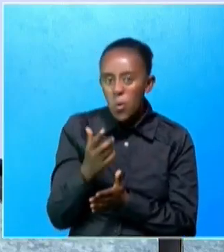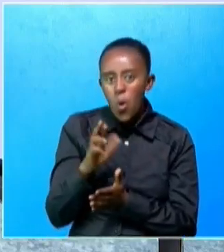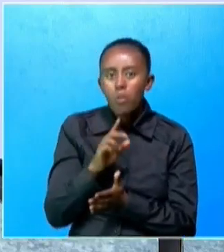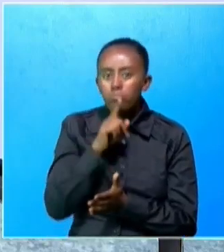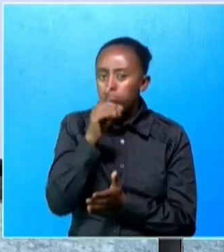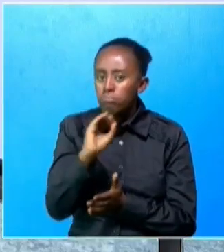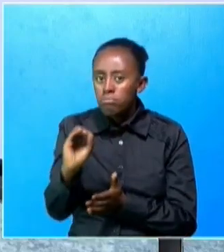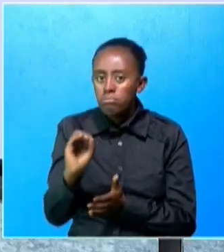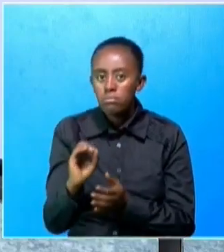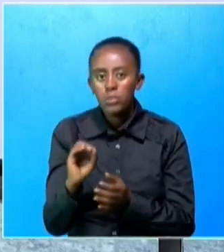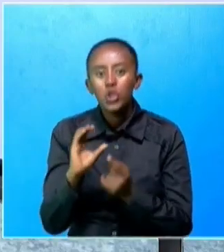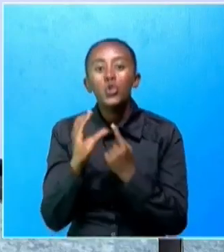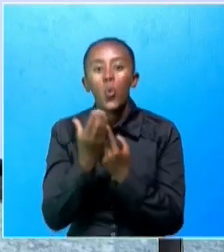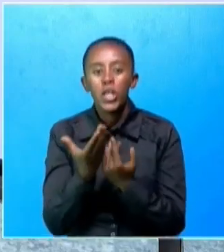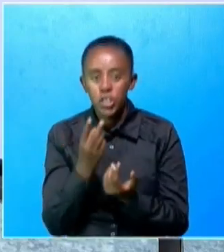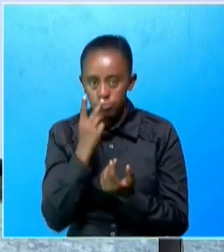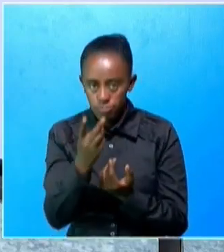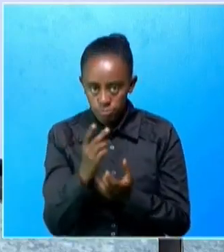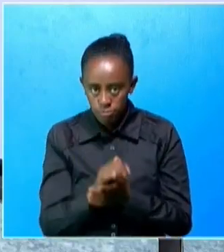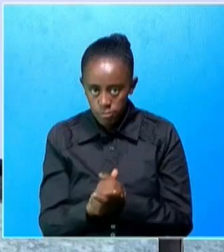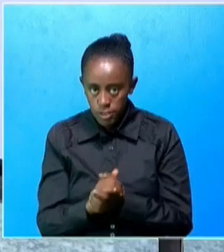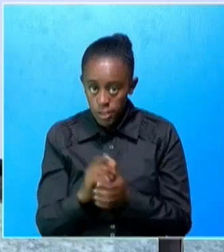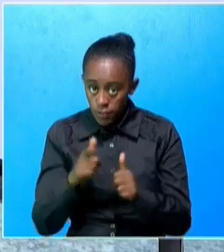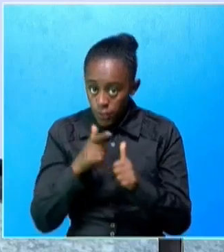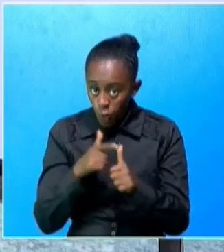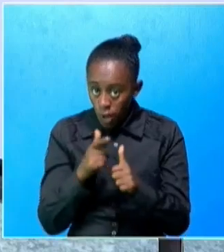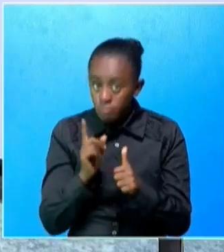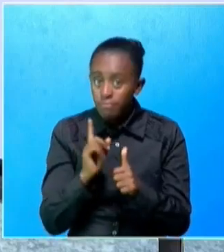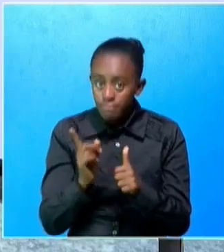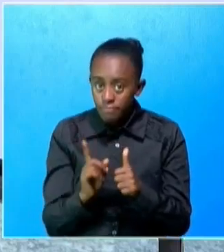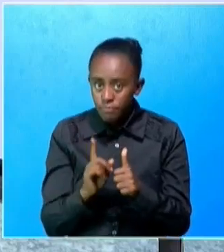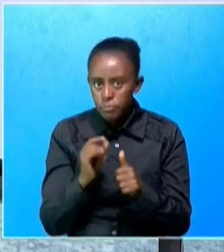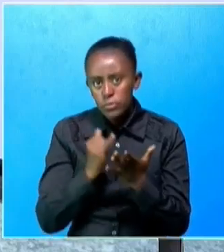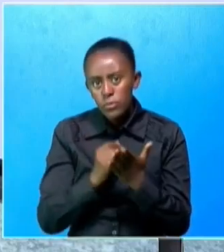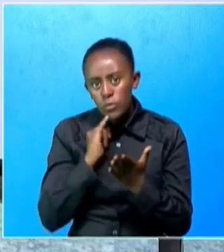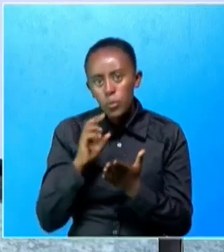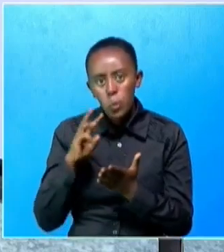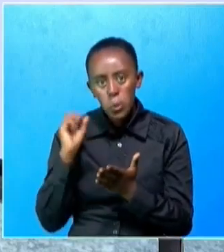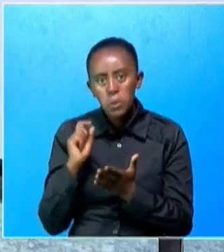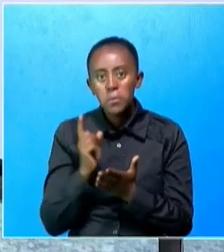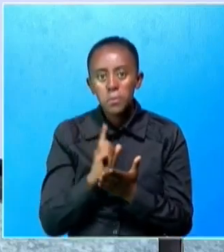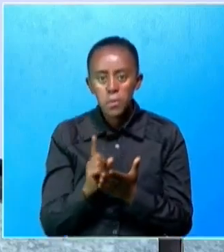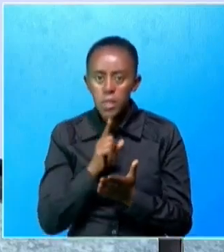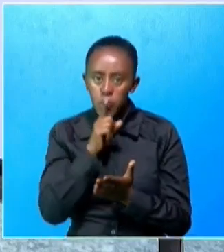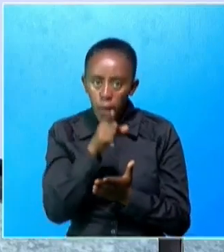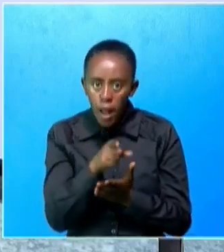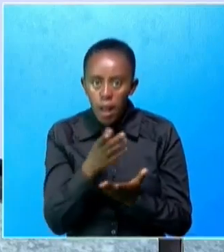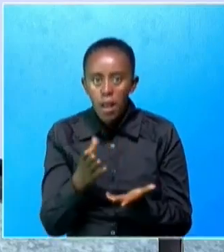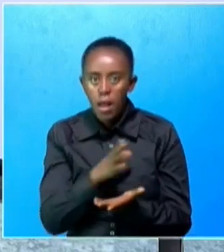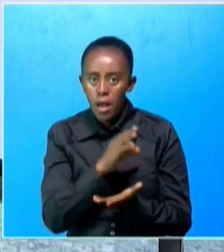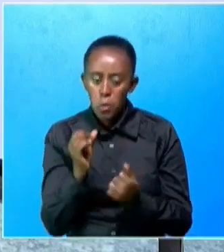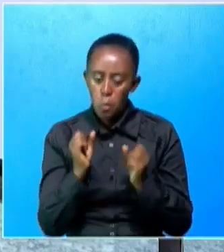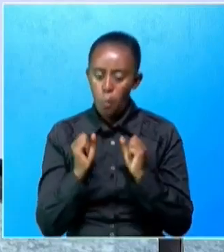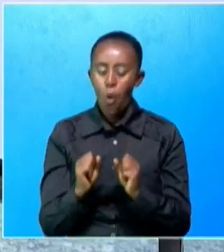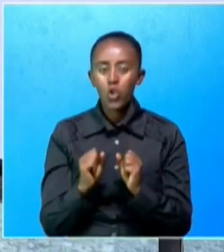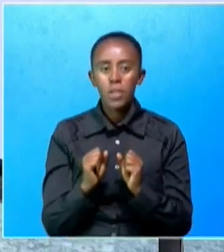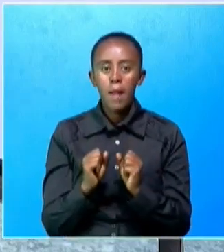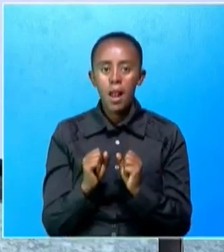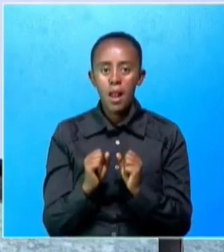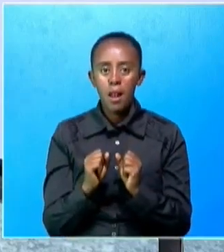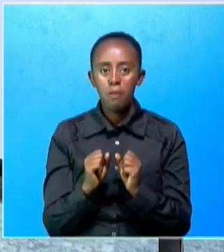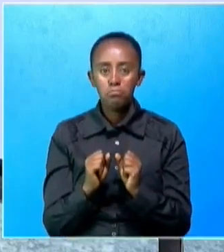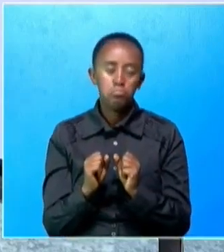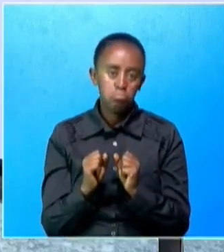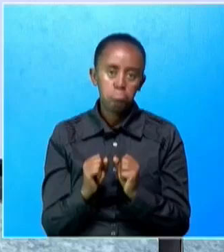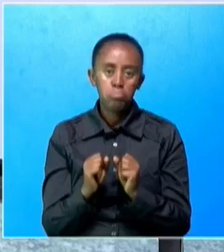conditional situation. You remember the first one it was talking about real and possible